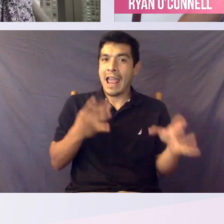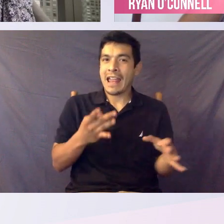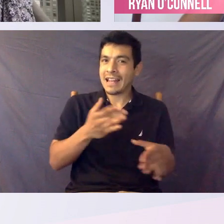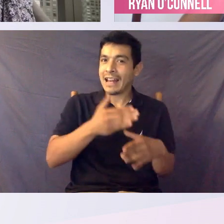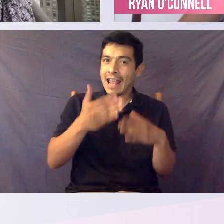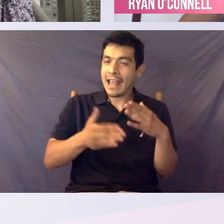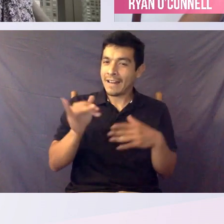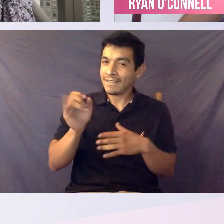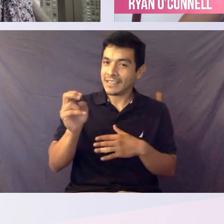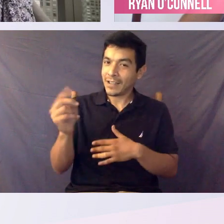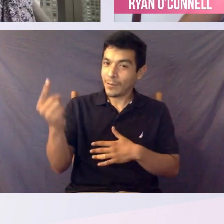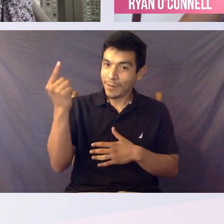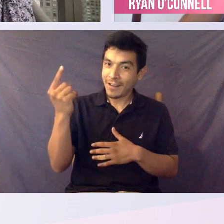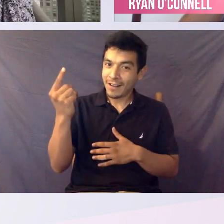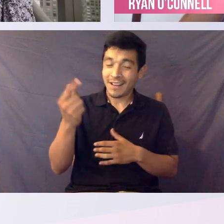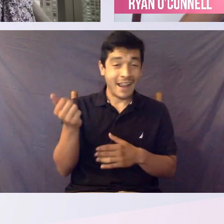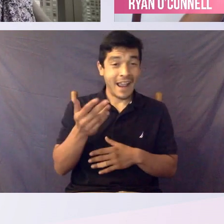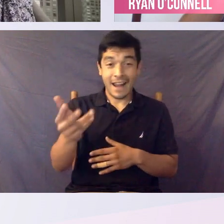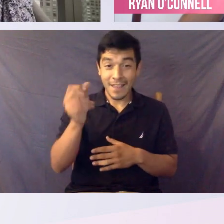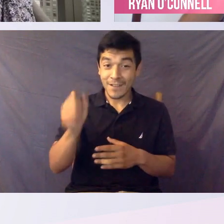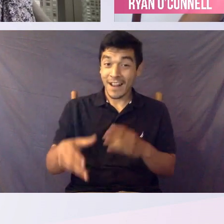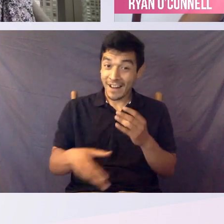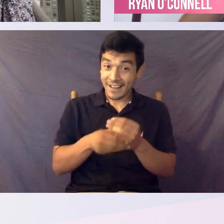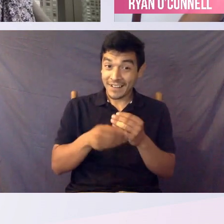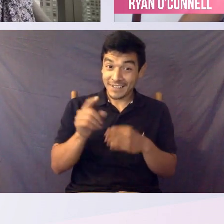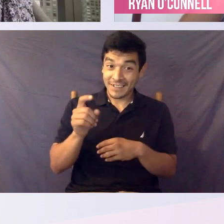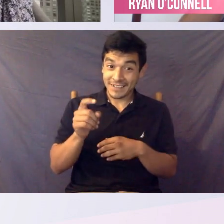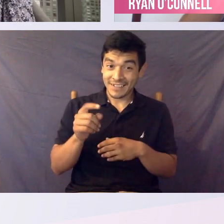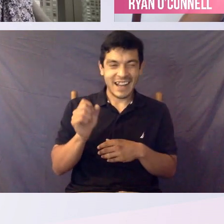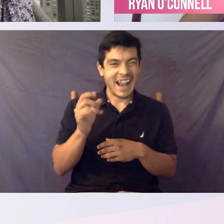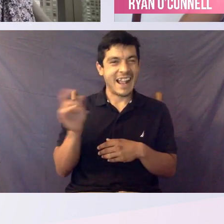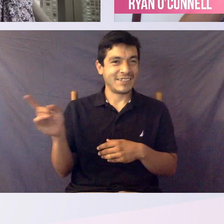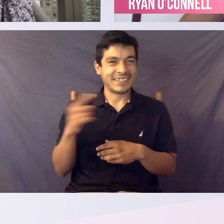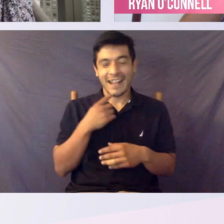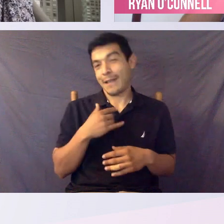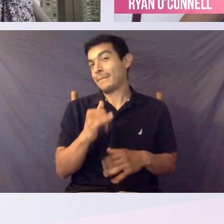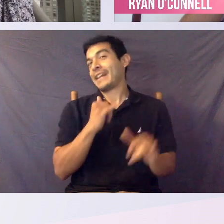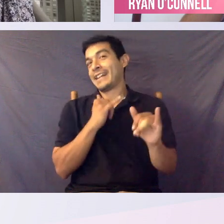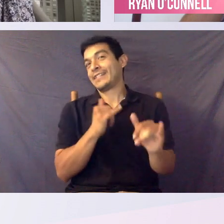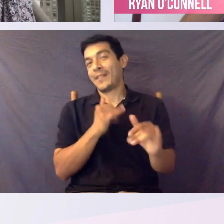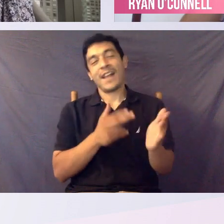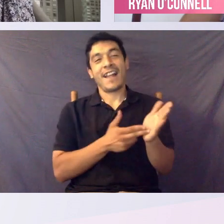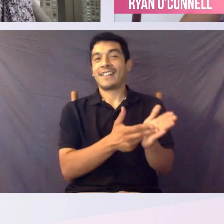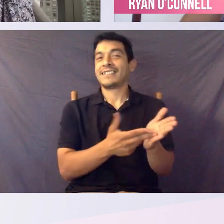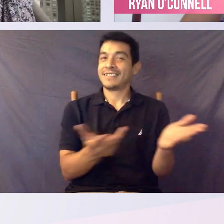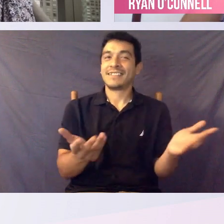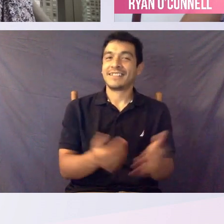1. Anything you could tell us? Me too, honestly.